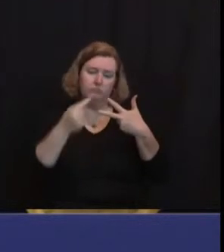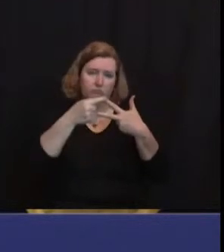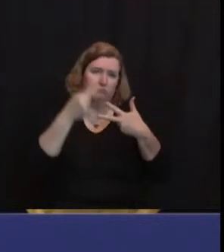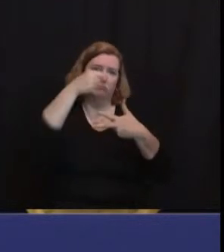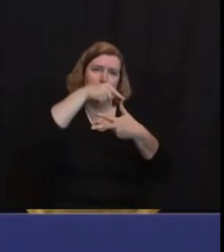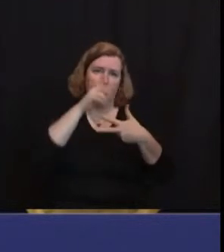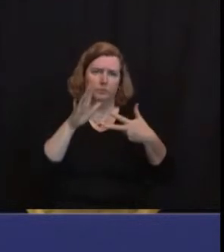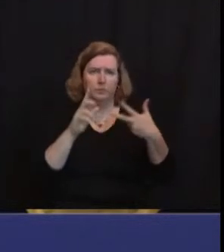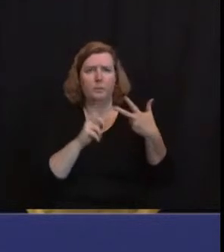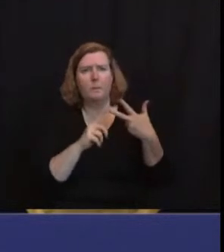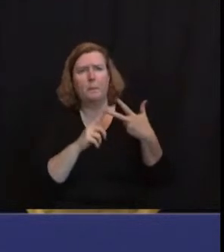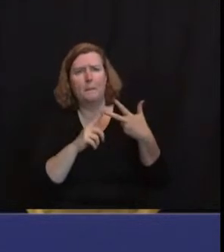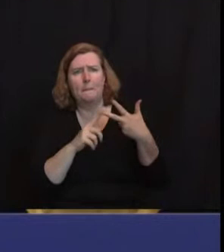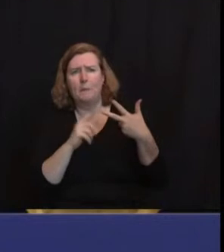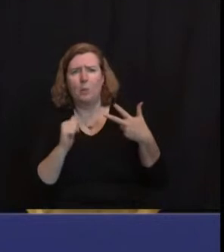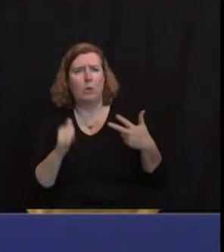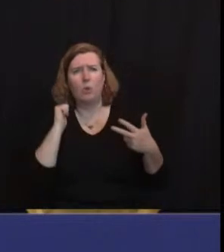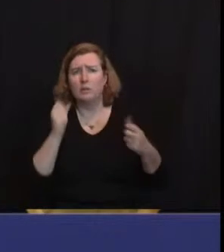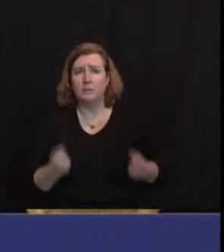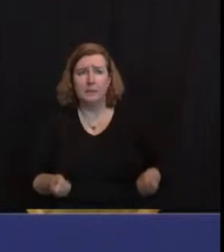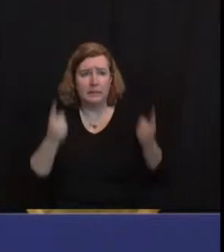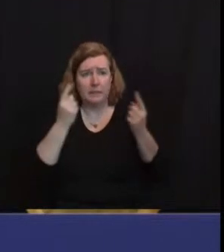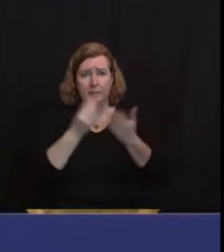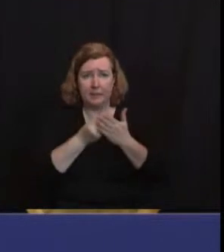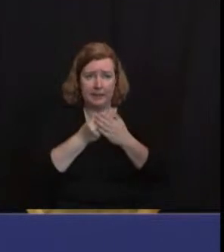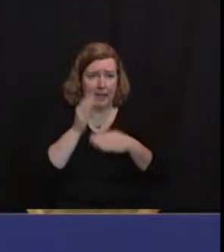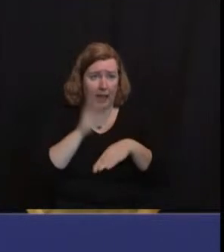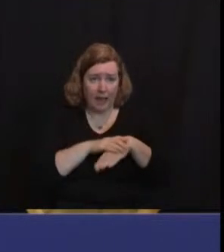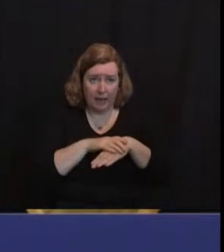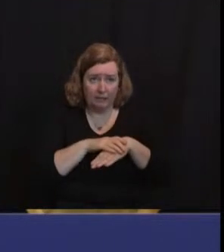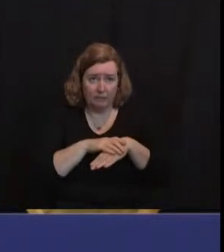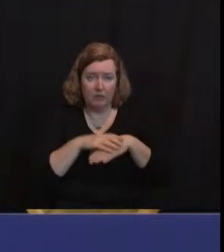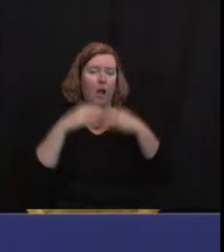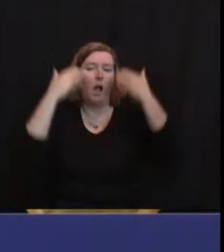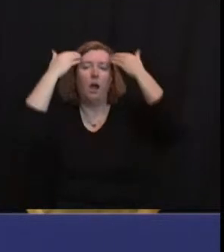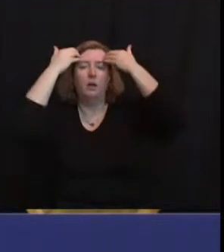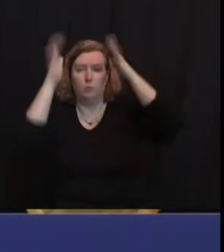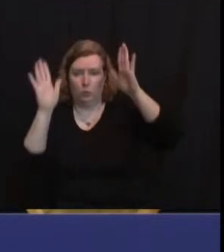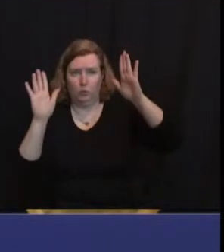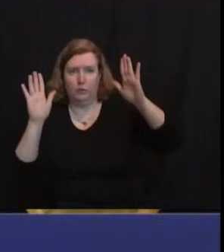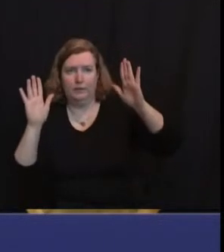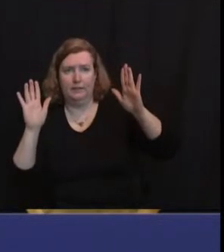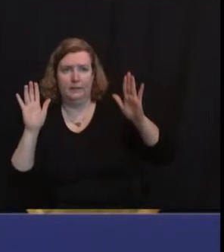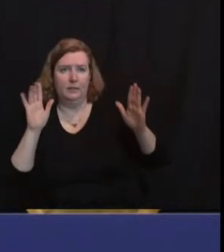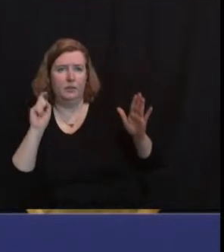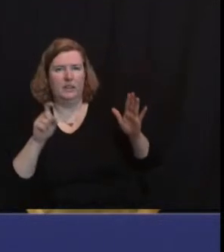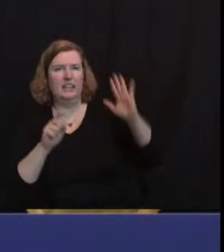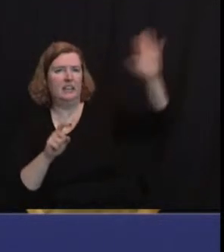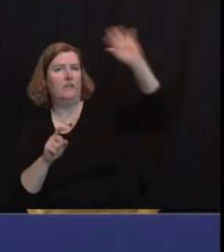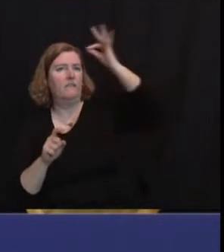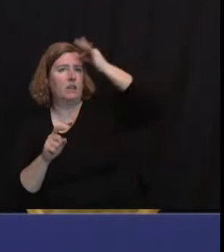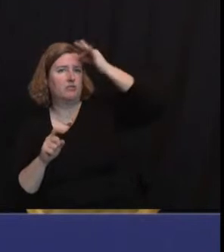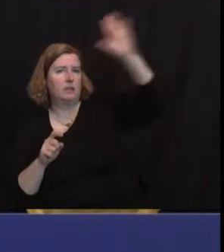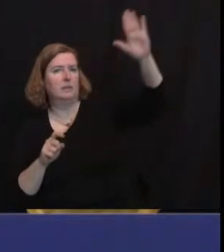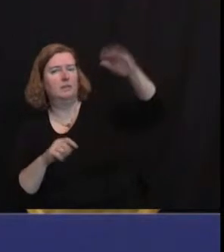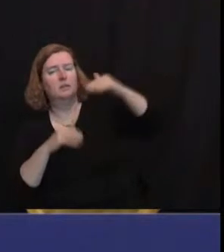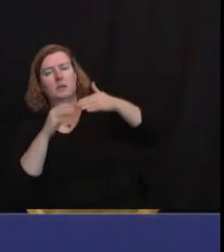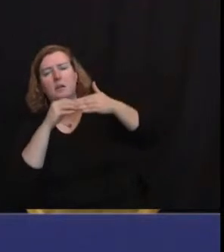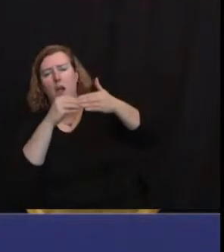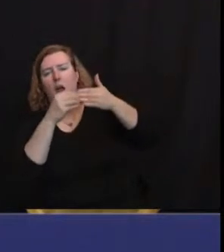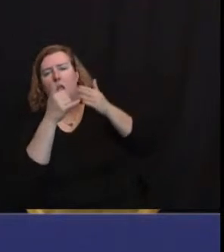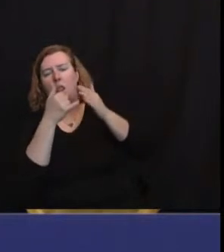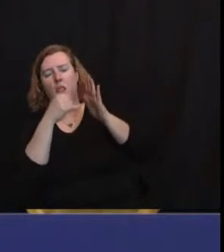on? I think it's too early to answer that, Daniel, because we don't have federal guidance. So we need the federal guidance first. That's really the most